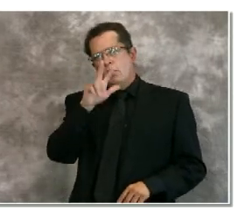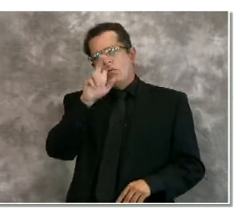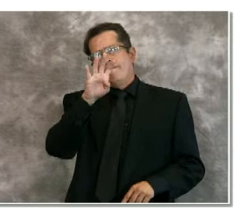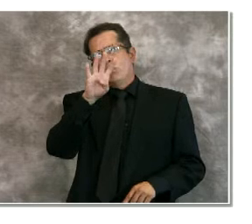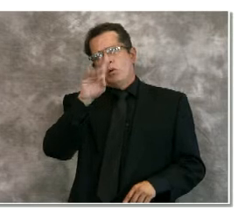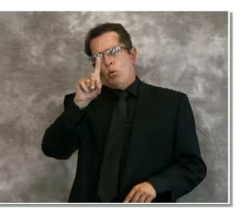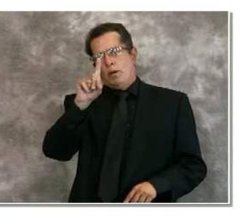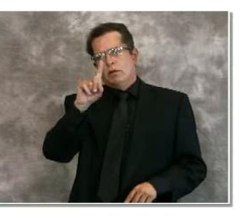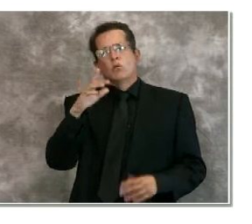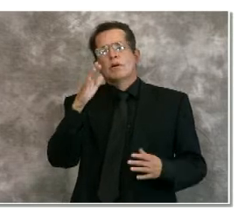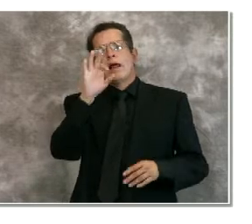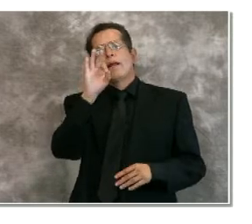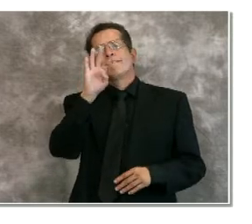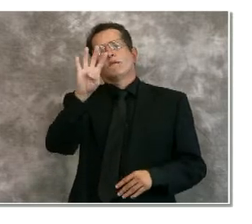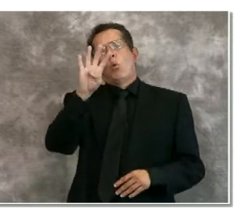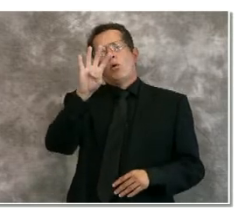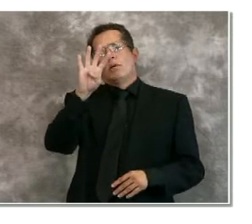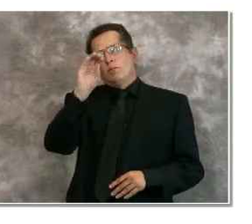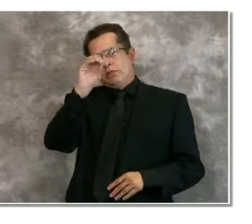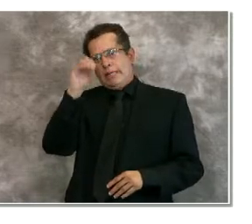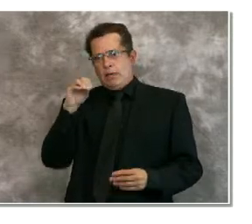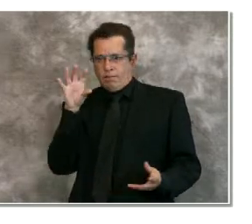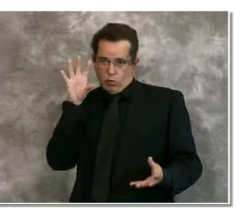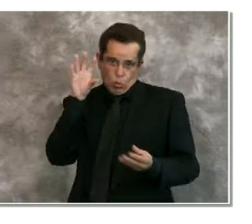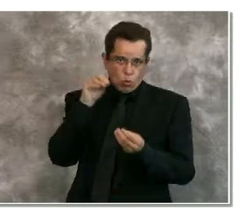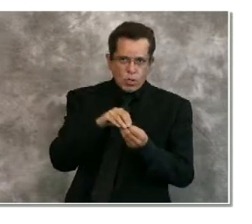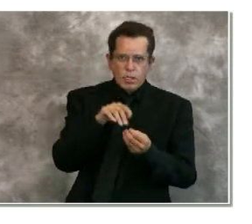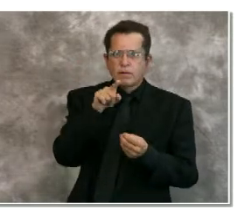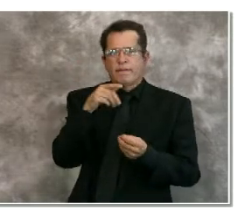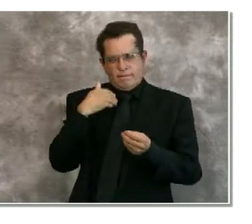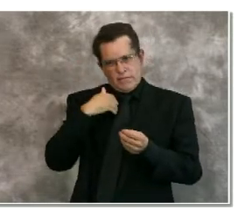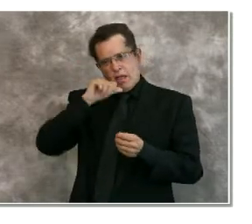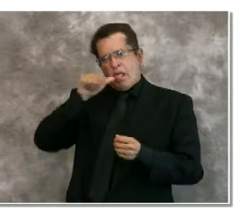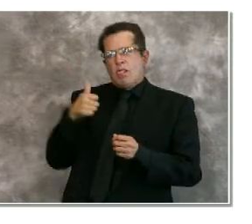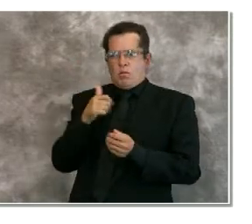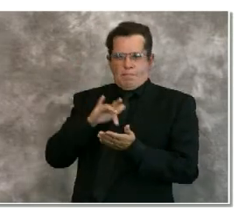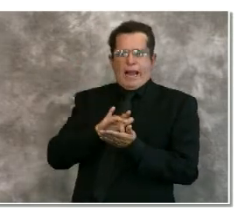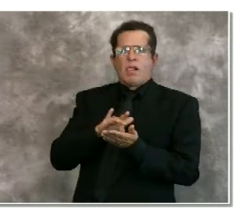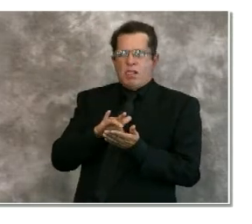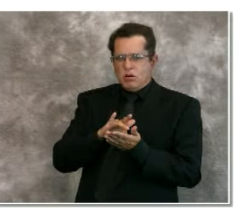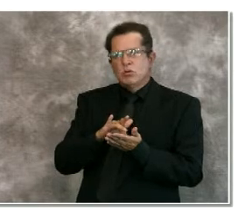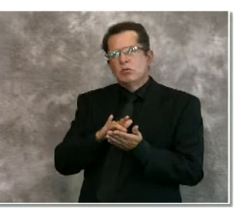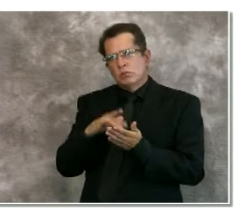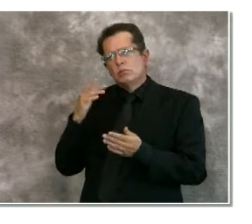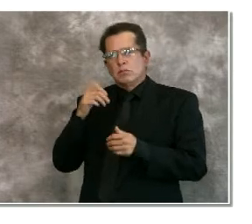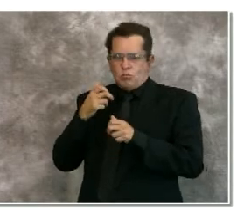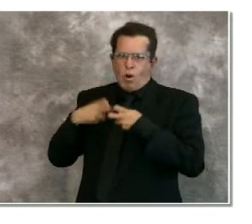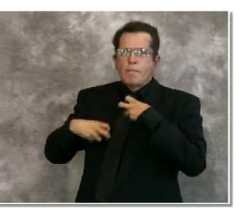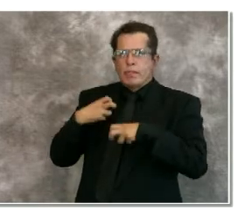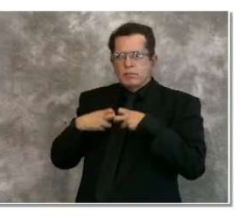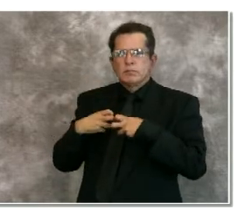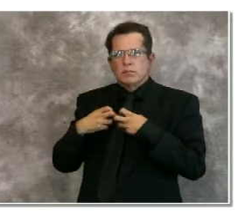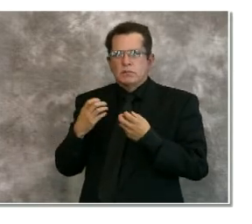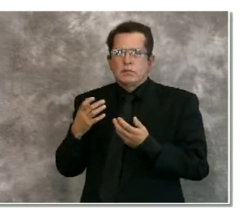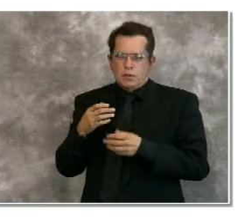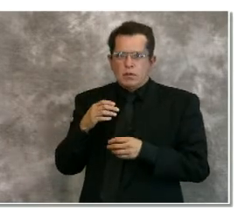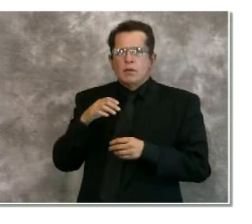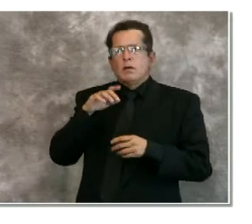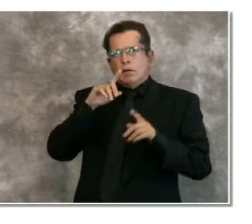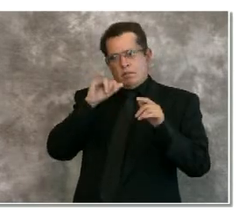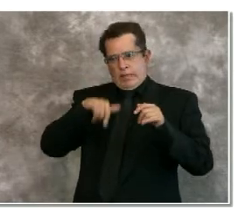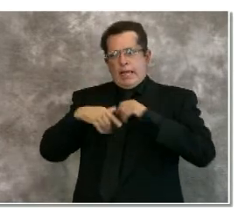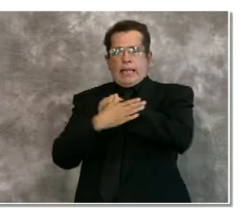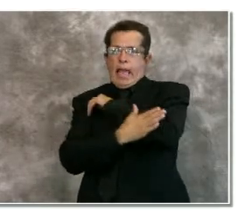341 or 94% of the total death cases had underlying medical conditions. And the county, as